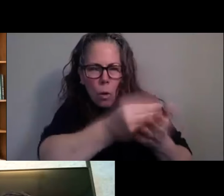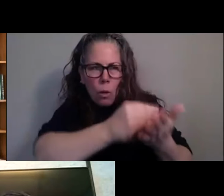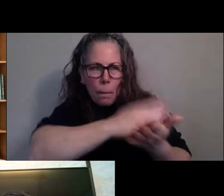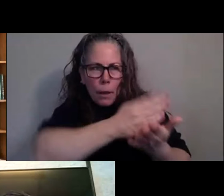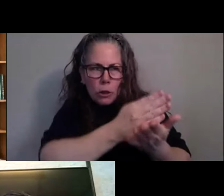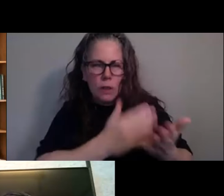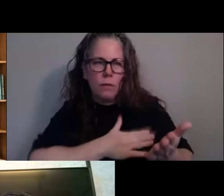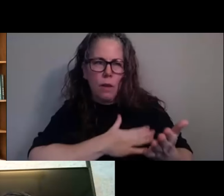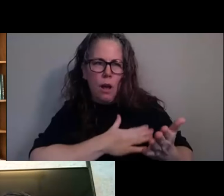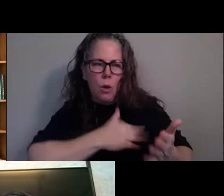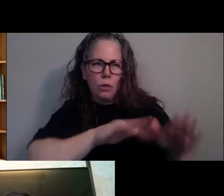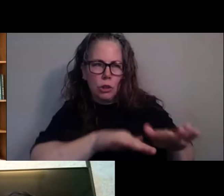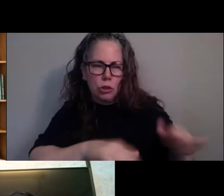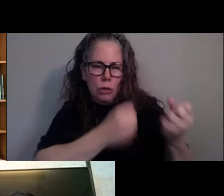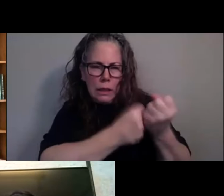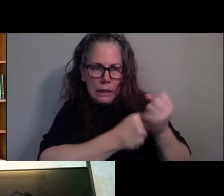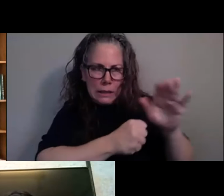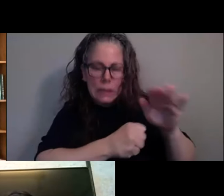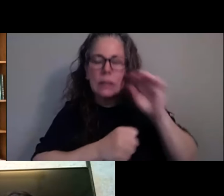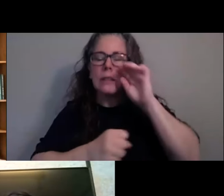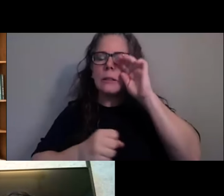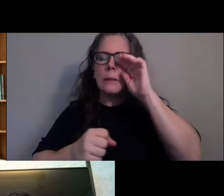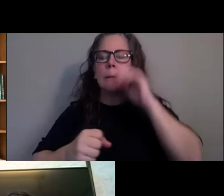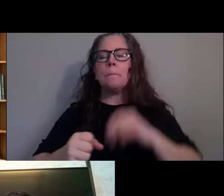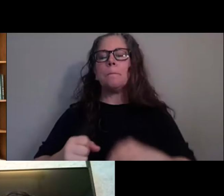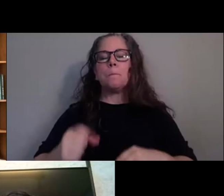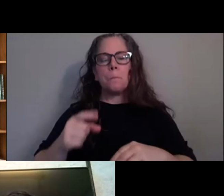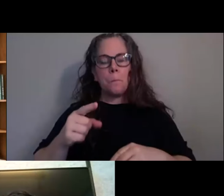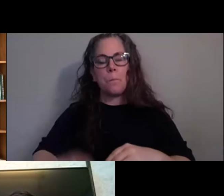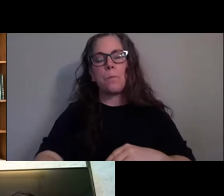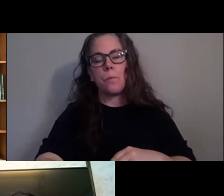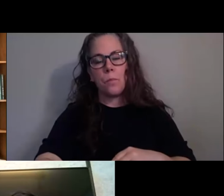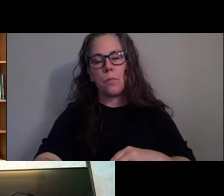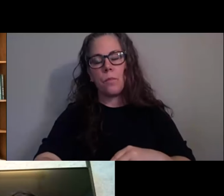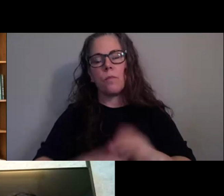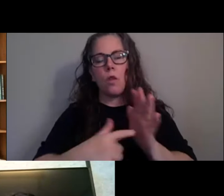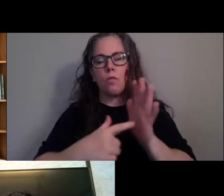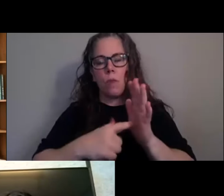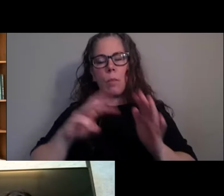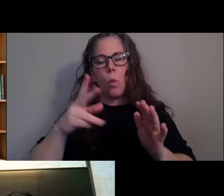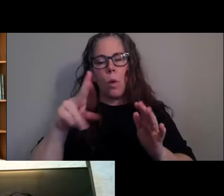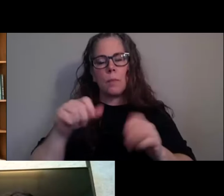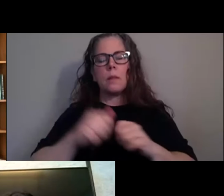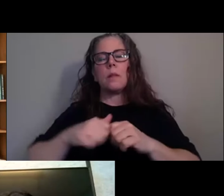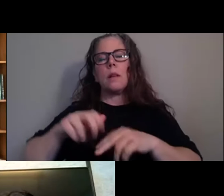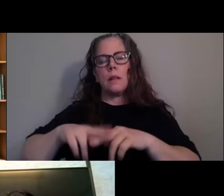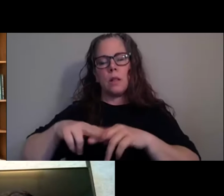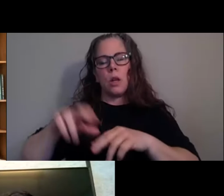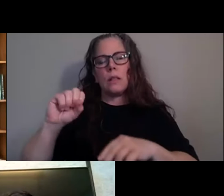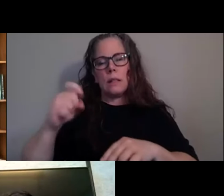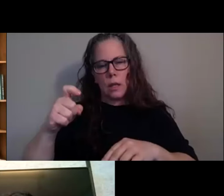that. And again, I'll use this example. Rep Whips sits on the Child Sexual Abuse Prevention Task Force.